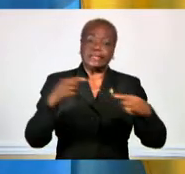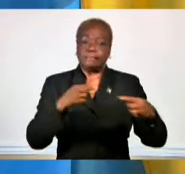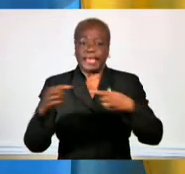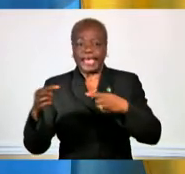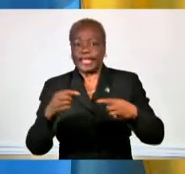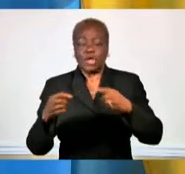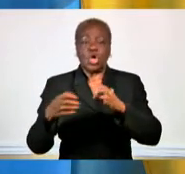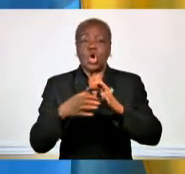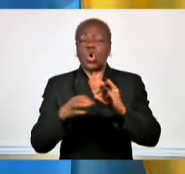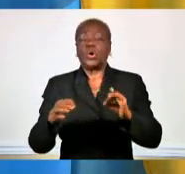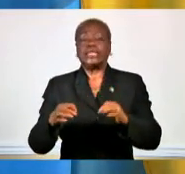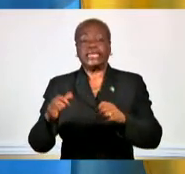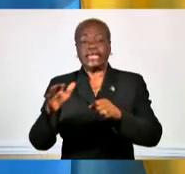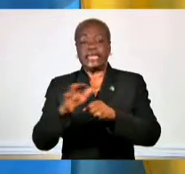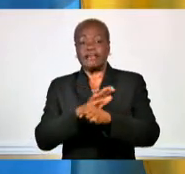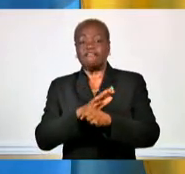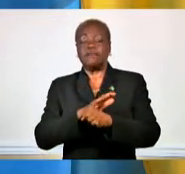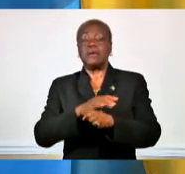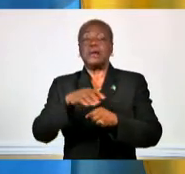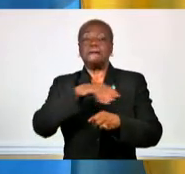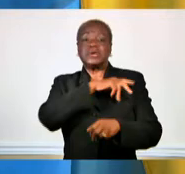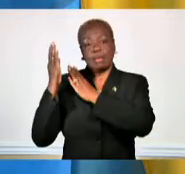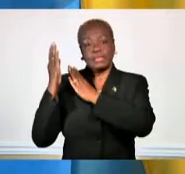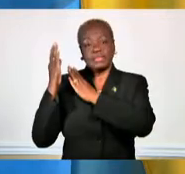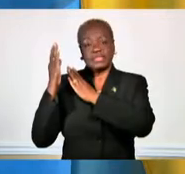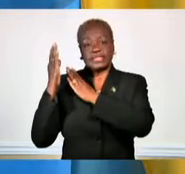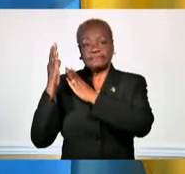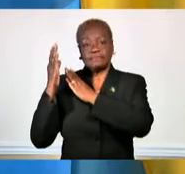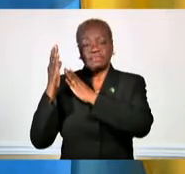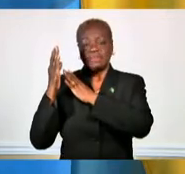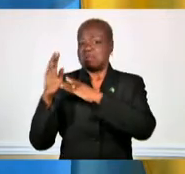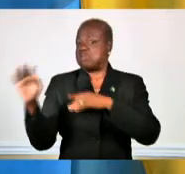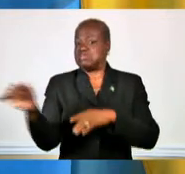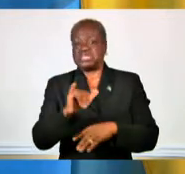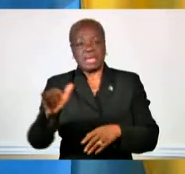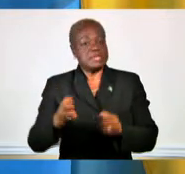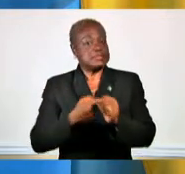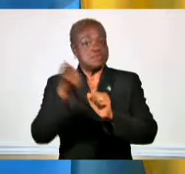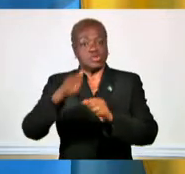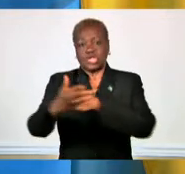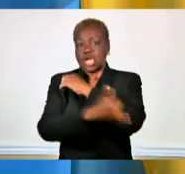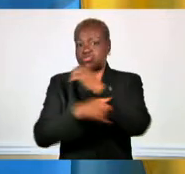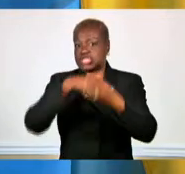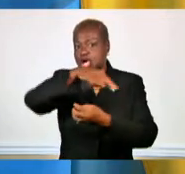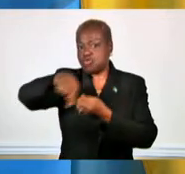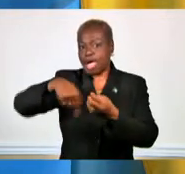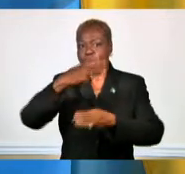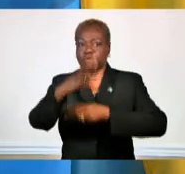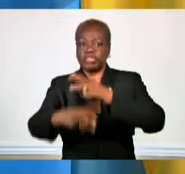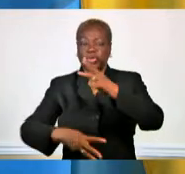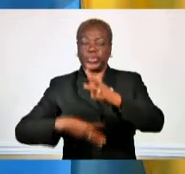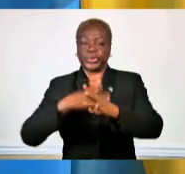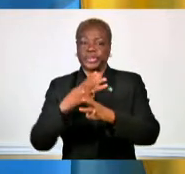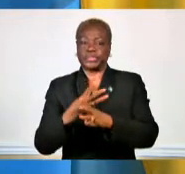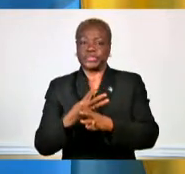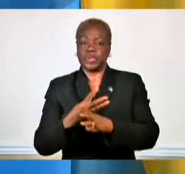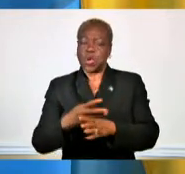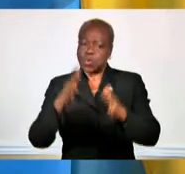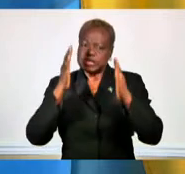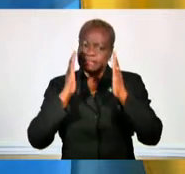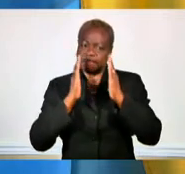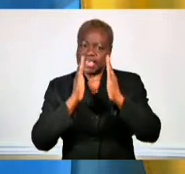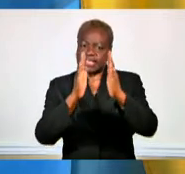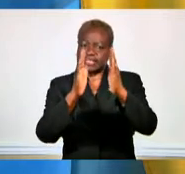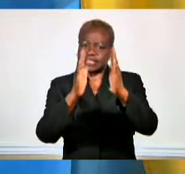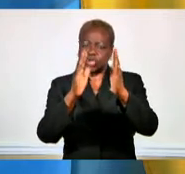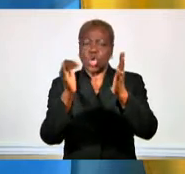adequacy of personal protective equipment. Like most countries around the world, was faced